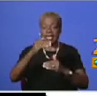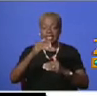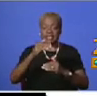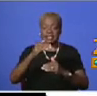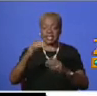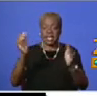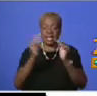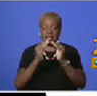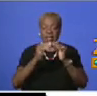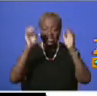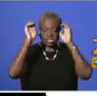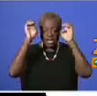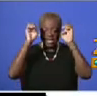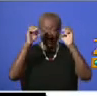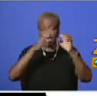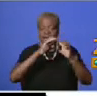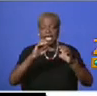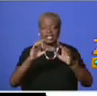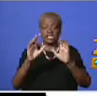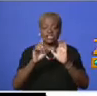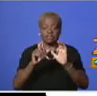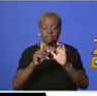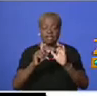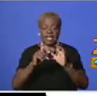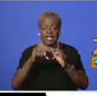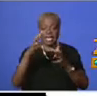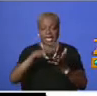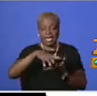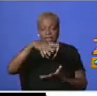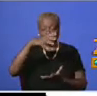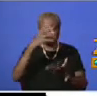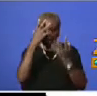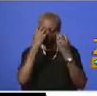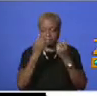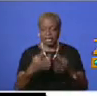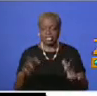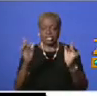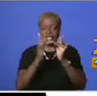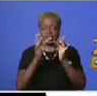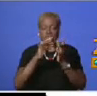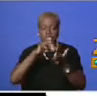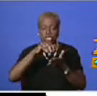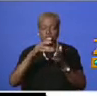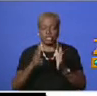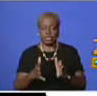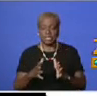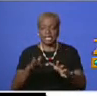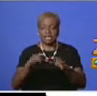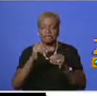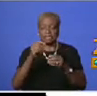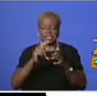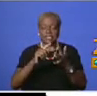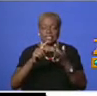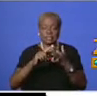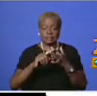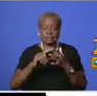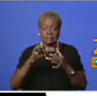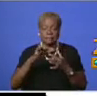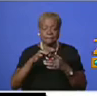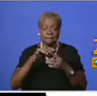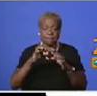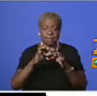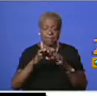educating and certifying information technology students. The association took special note of BTVI's Information and